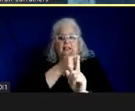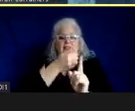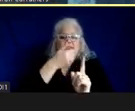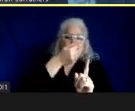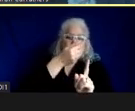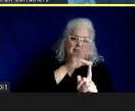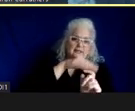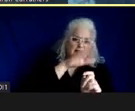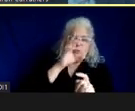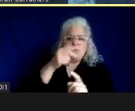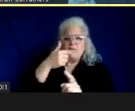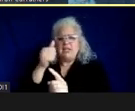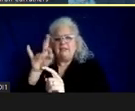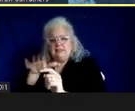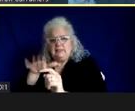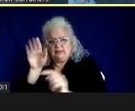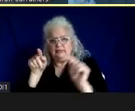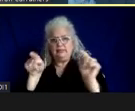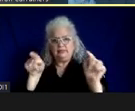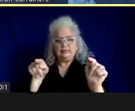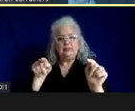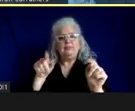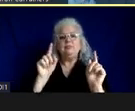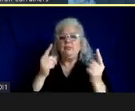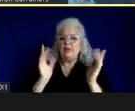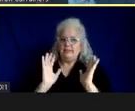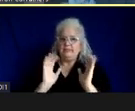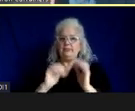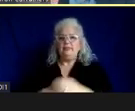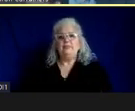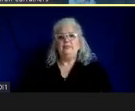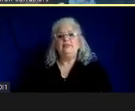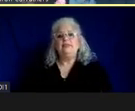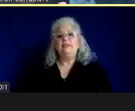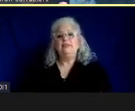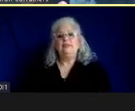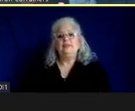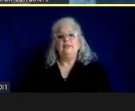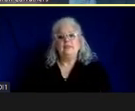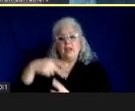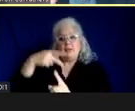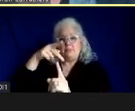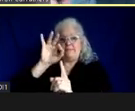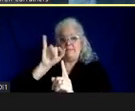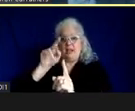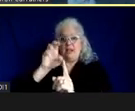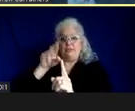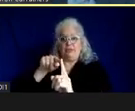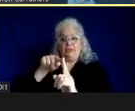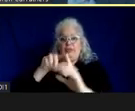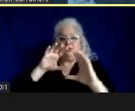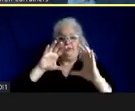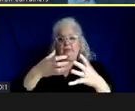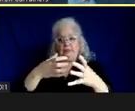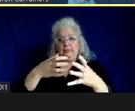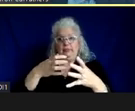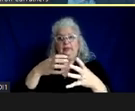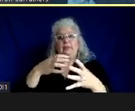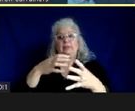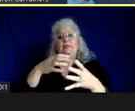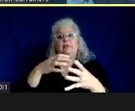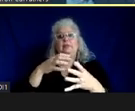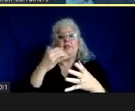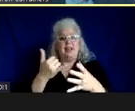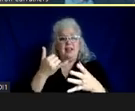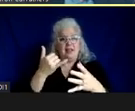cohorts. So for Pfizer, for example, they're looking at a cohort of 15 to 14, and then another cohort of 13 to